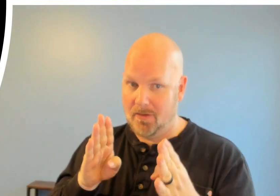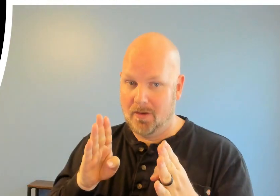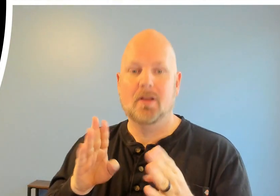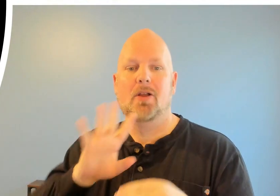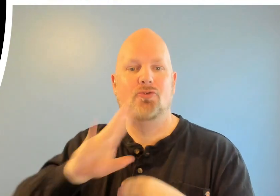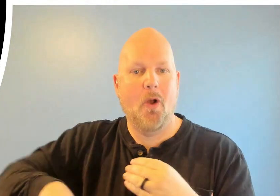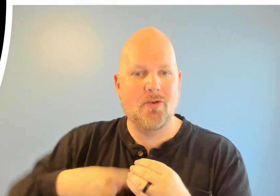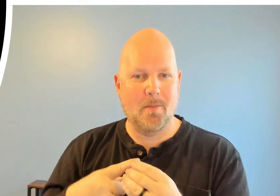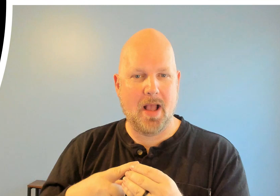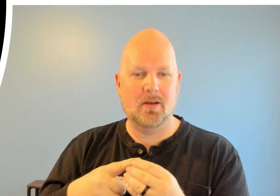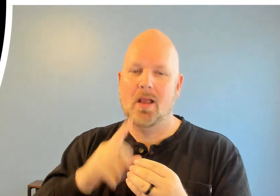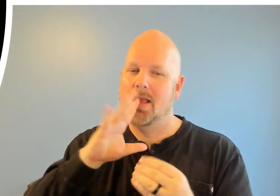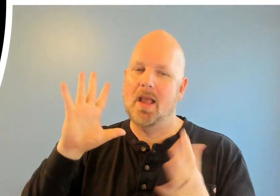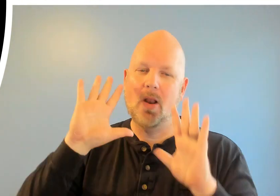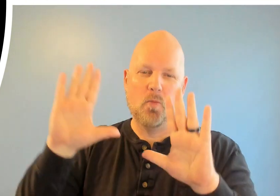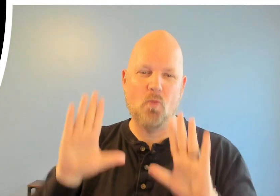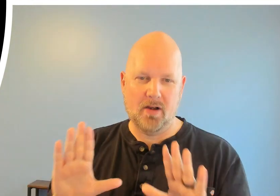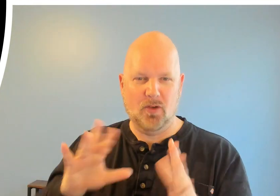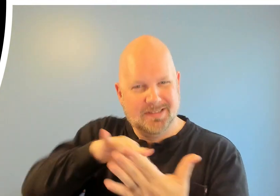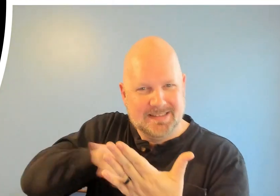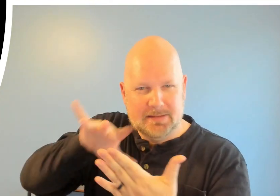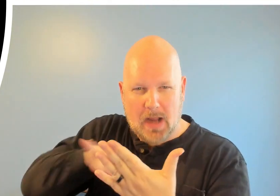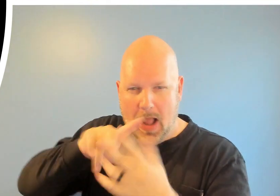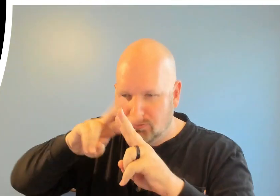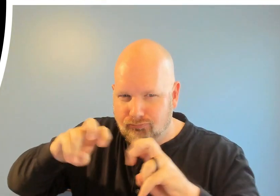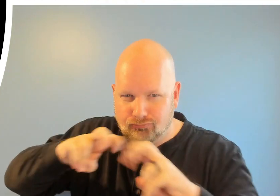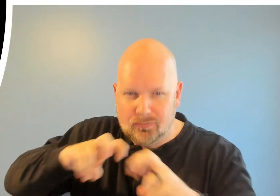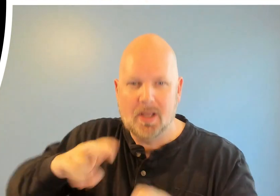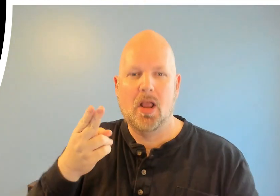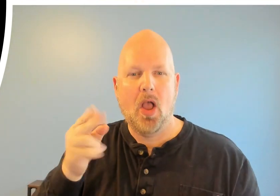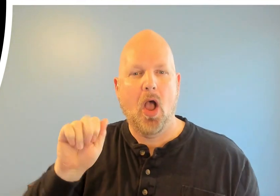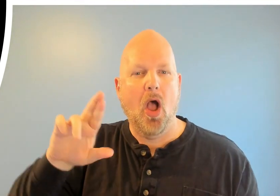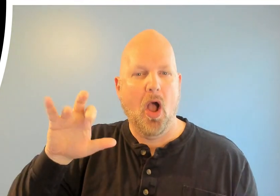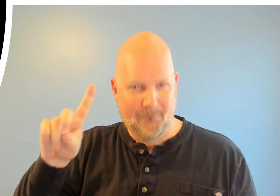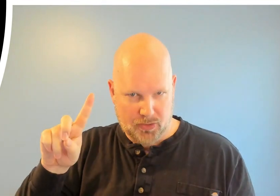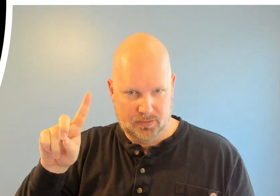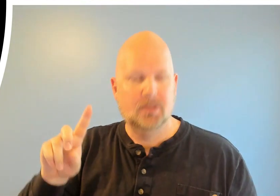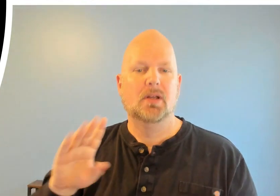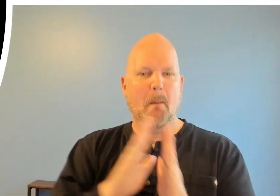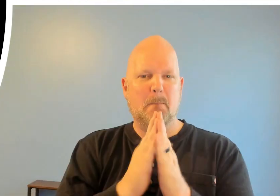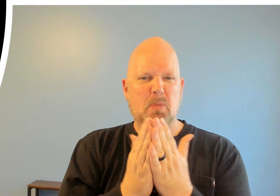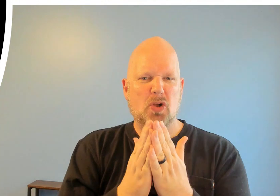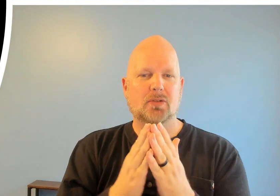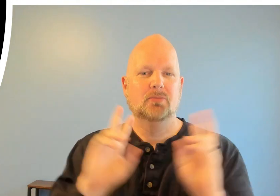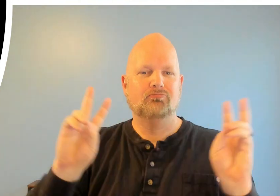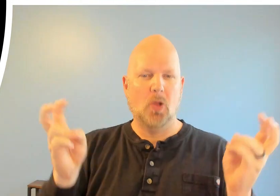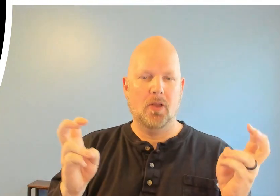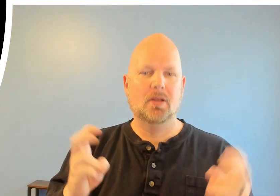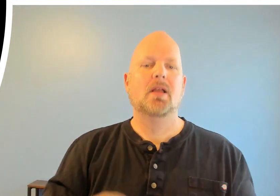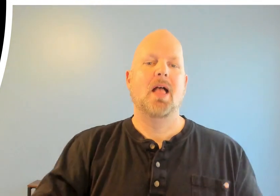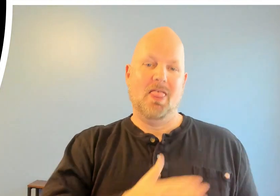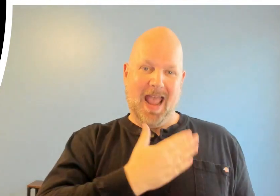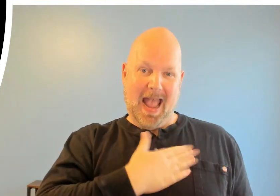bit and we're going to talk about an incredible study at Harvard and a book called The Happiness Advantage.